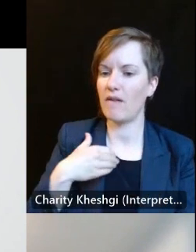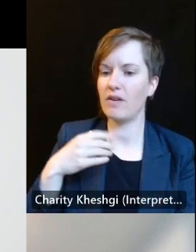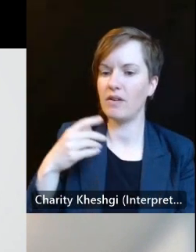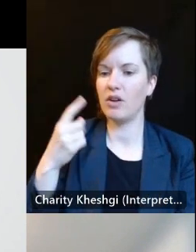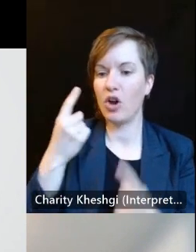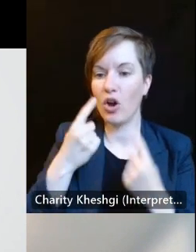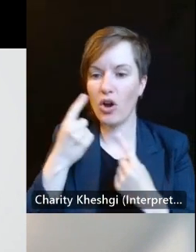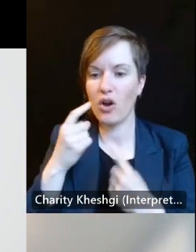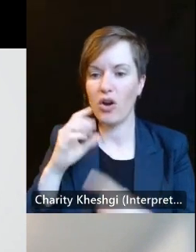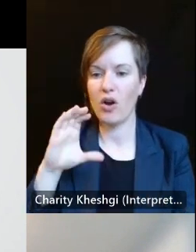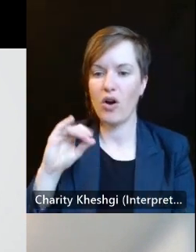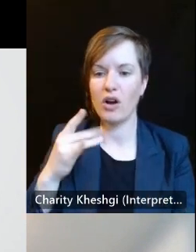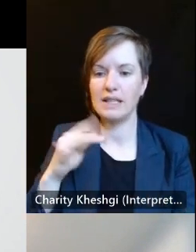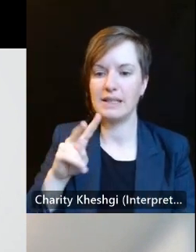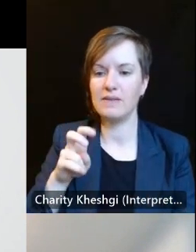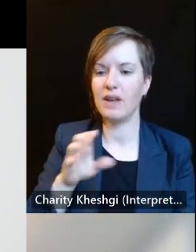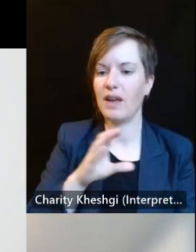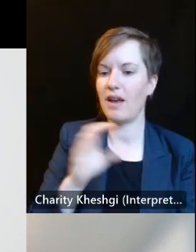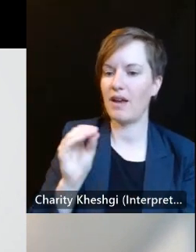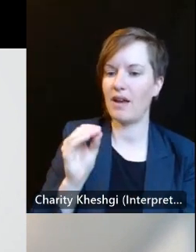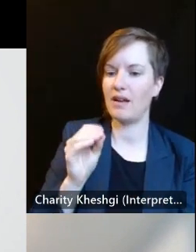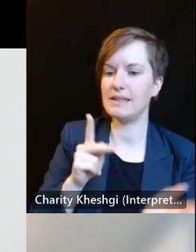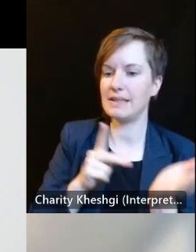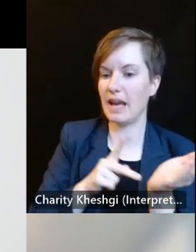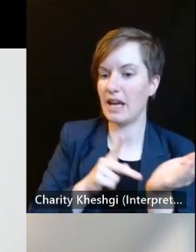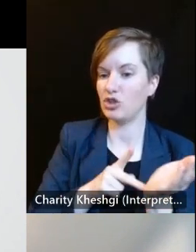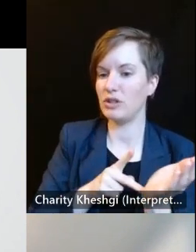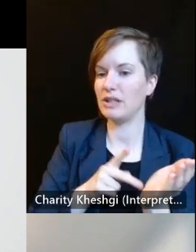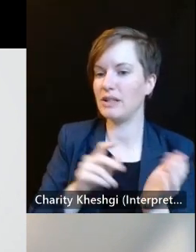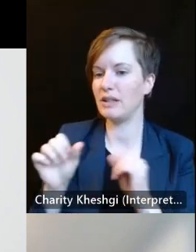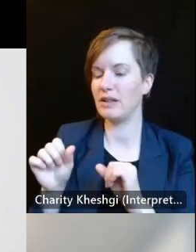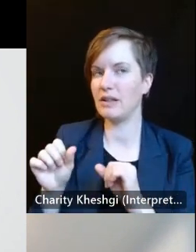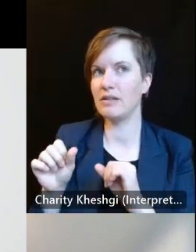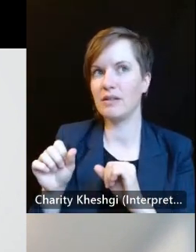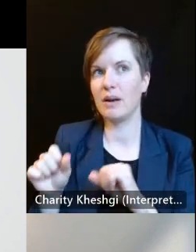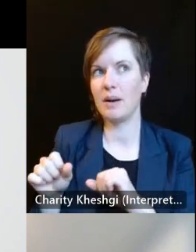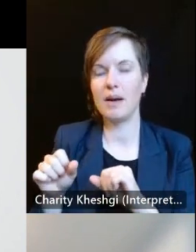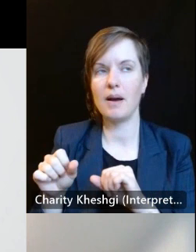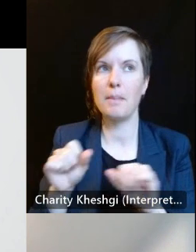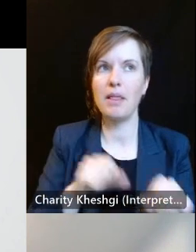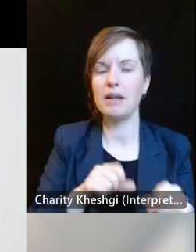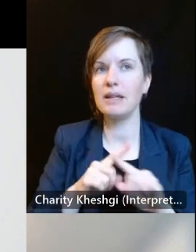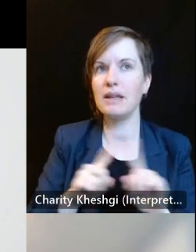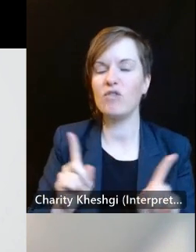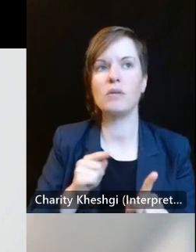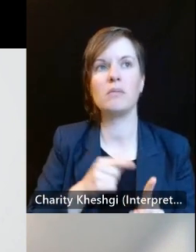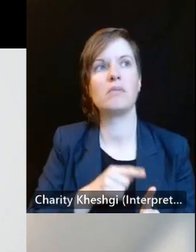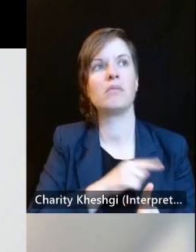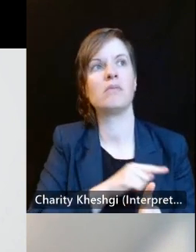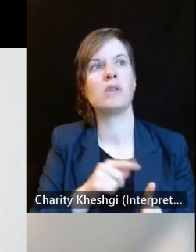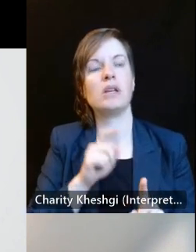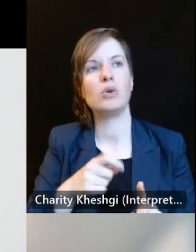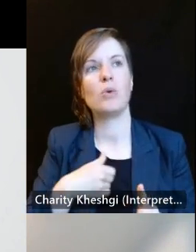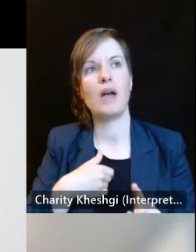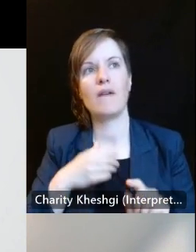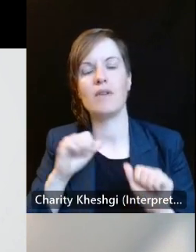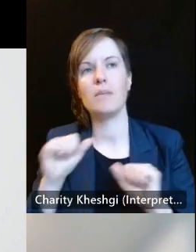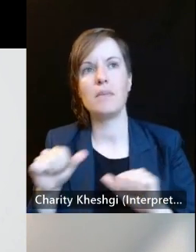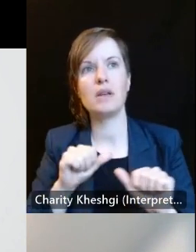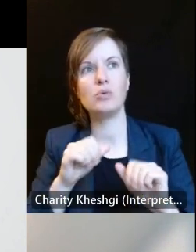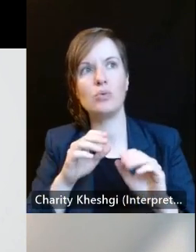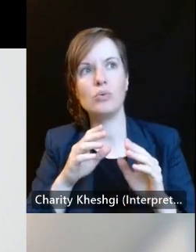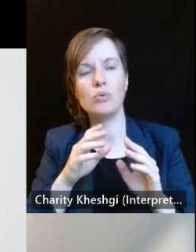help them understand information, complete necessary forms, and navigate service systems.